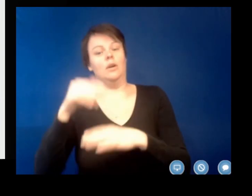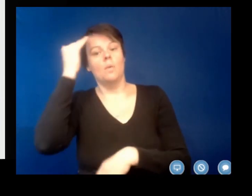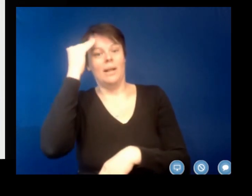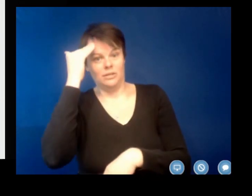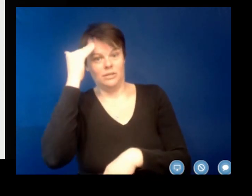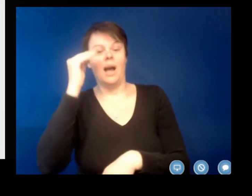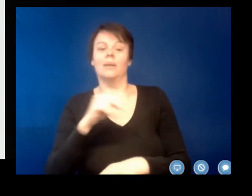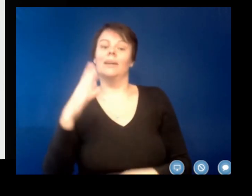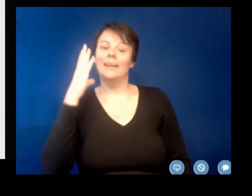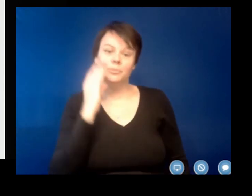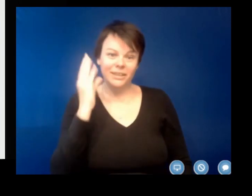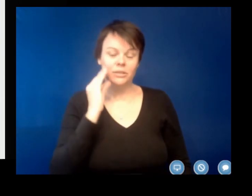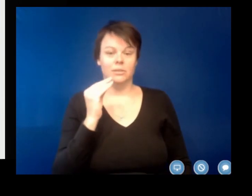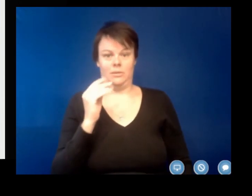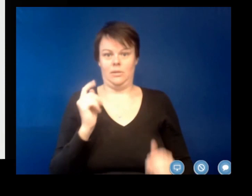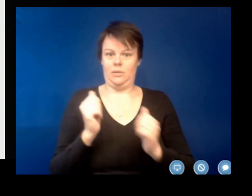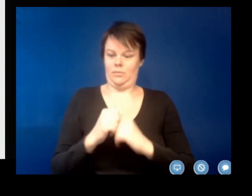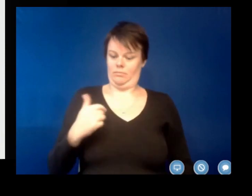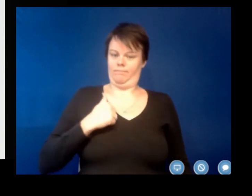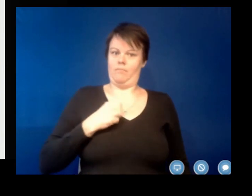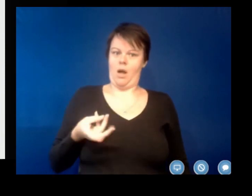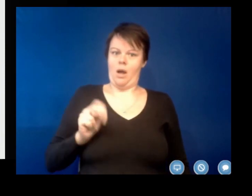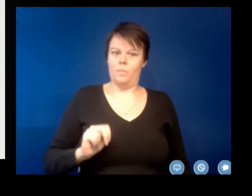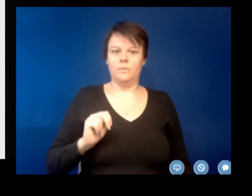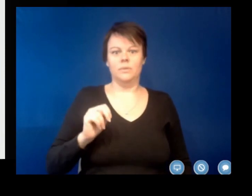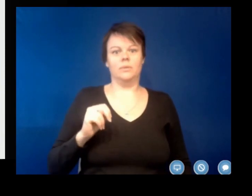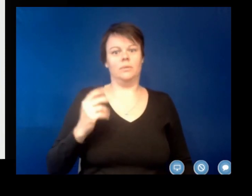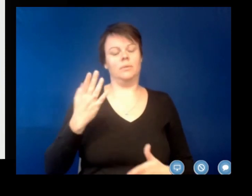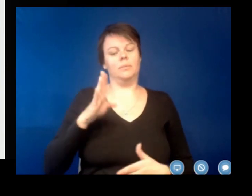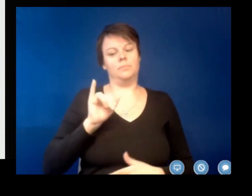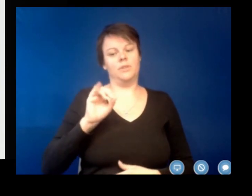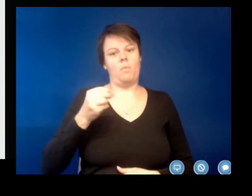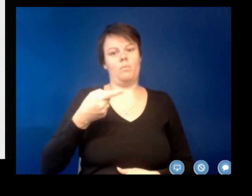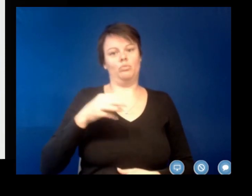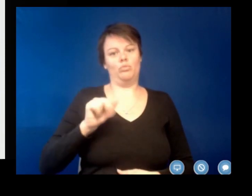It was independent from the